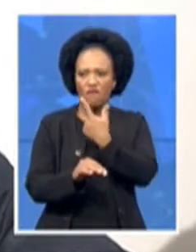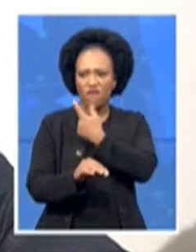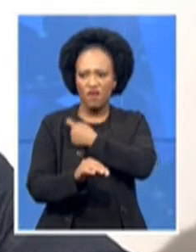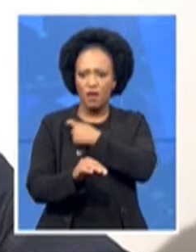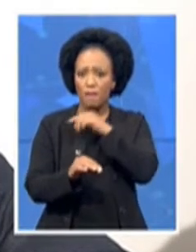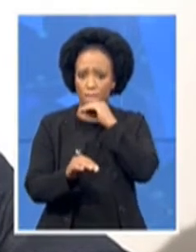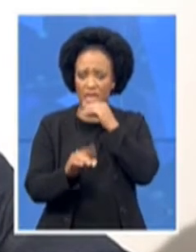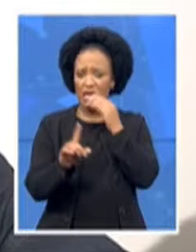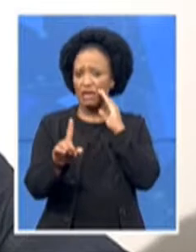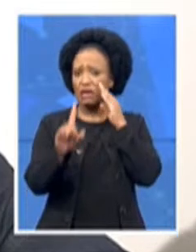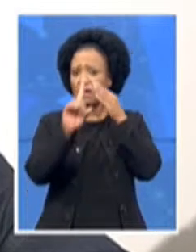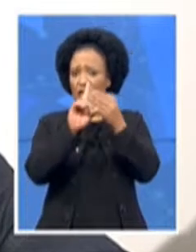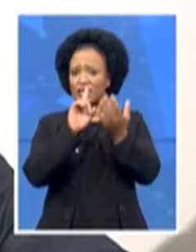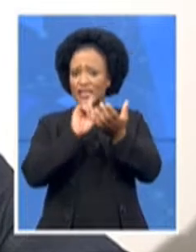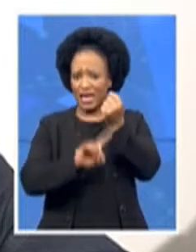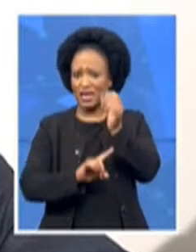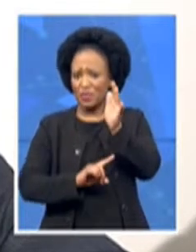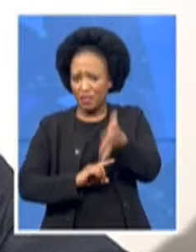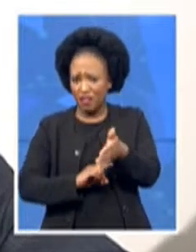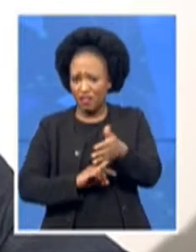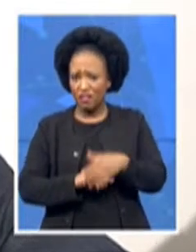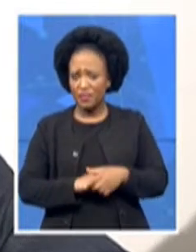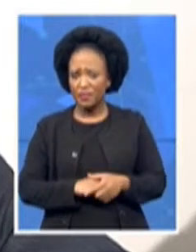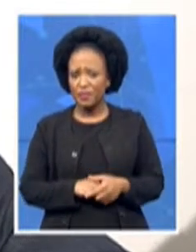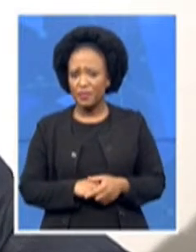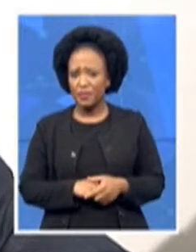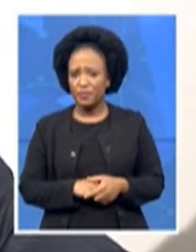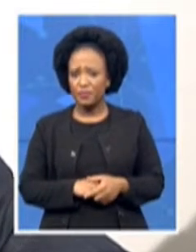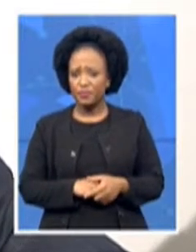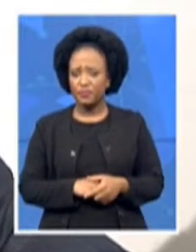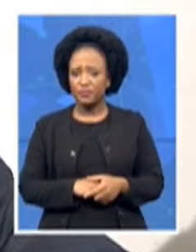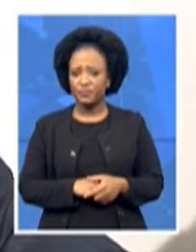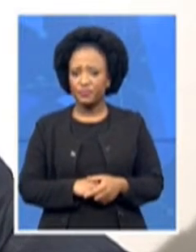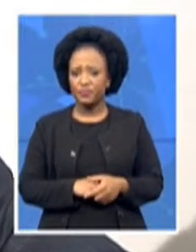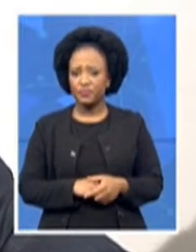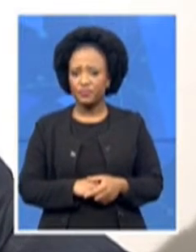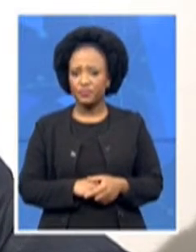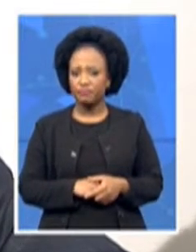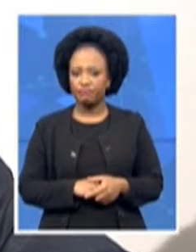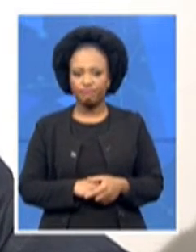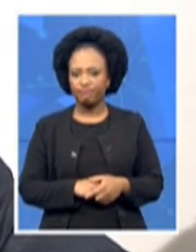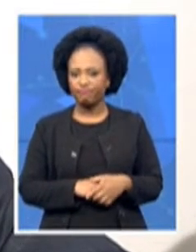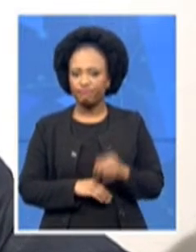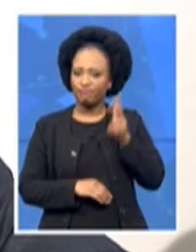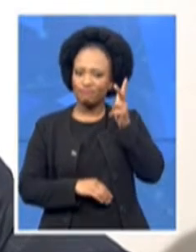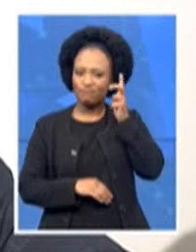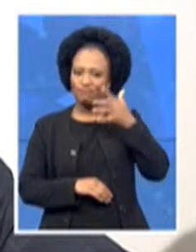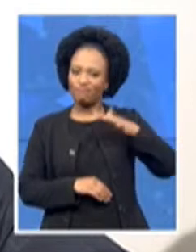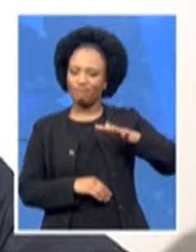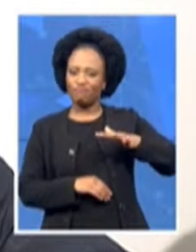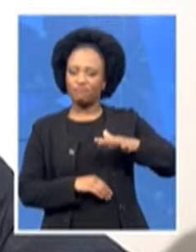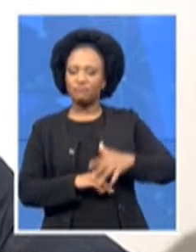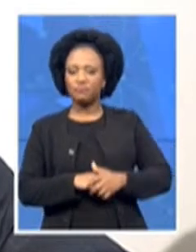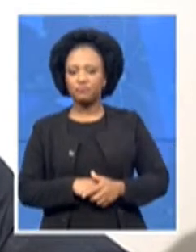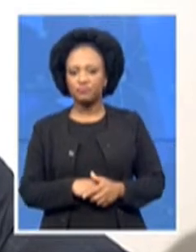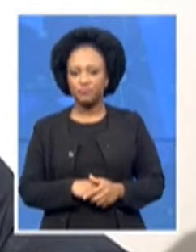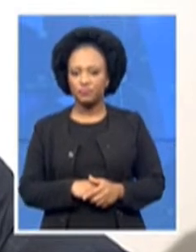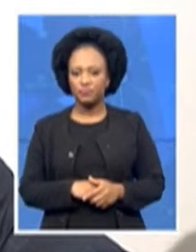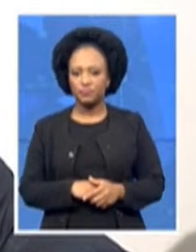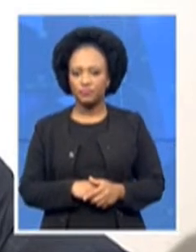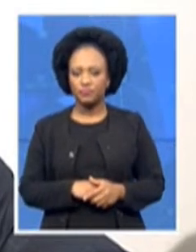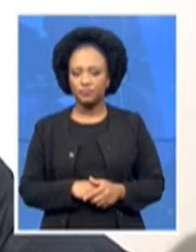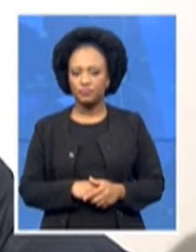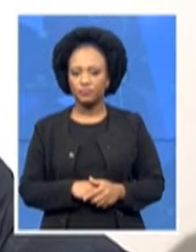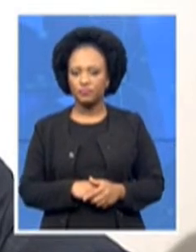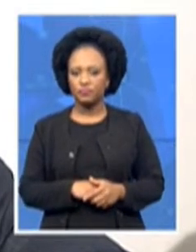Ministerial Advisory Committee on COVID-19 is actually discussing the possibility of making vaccines mandatory for several specific